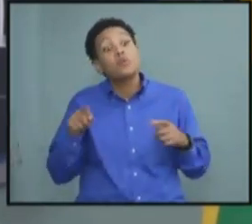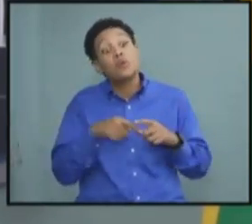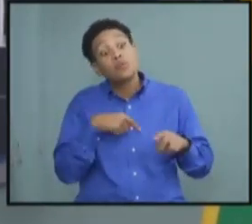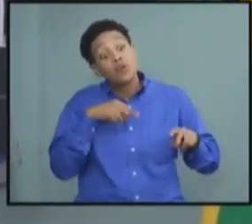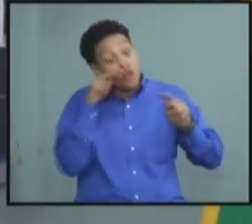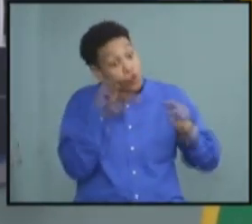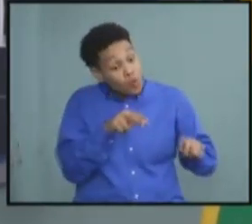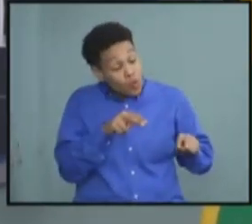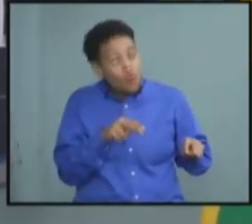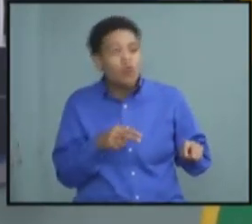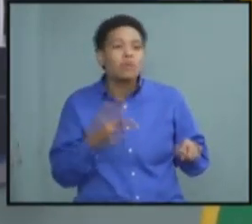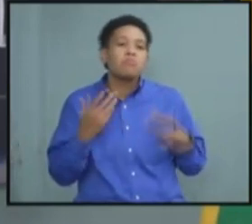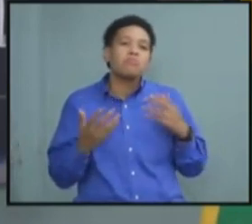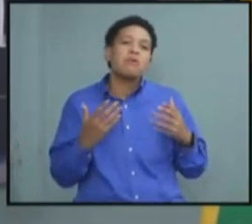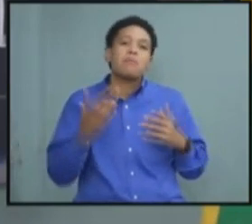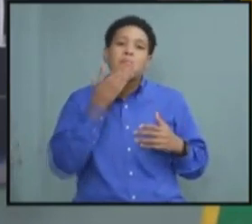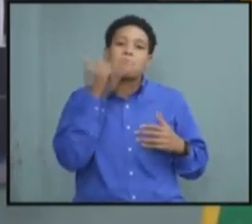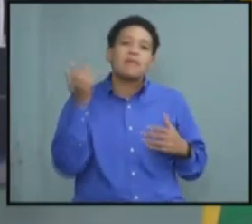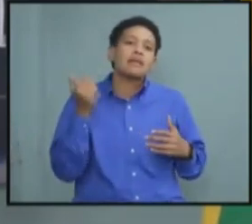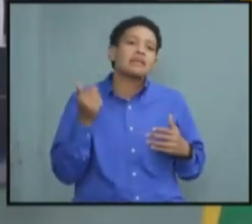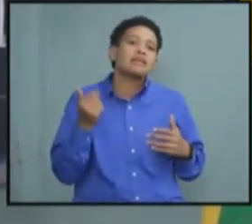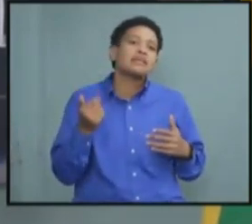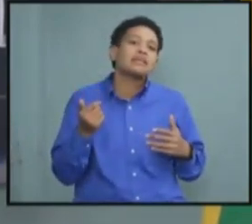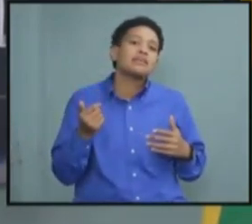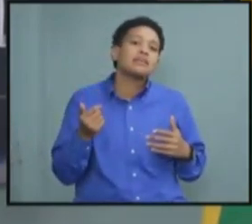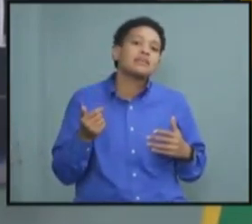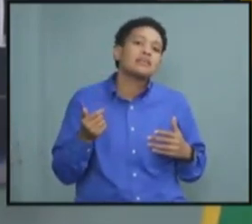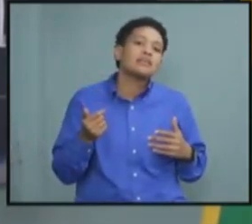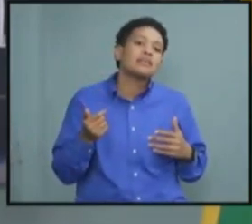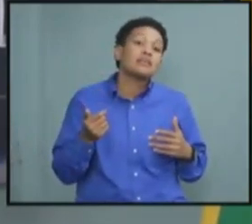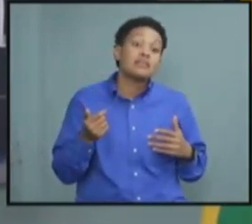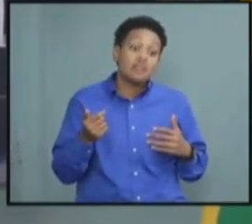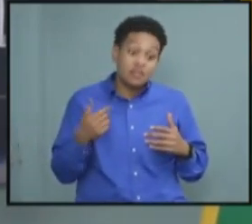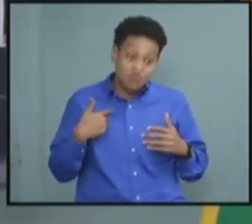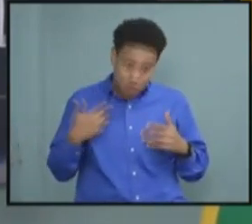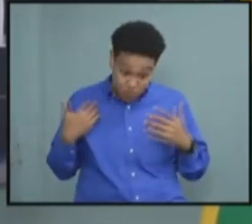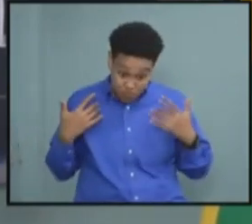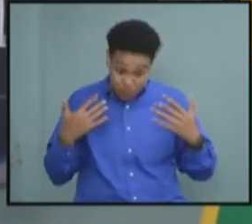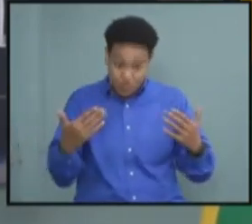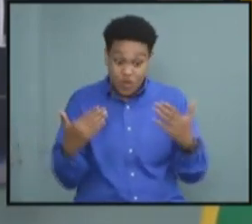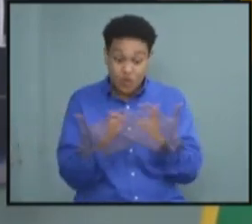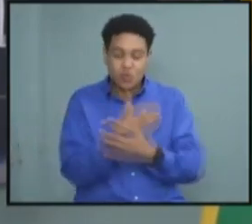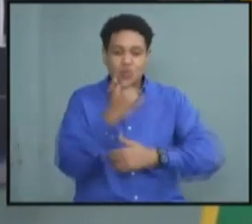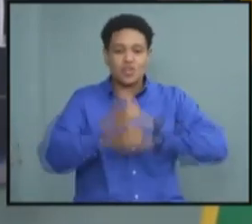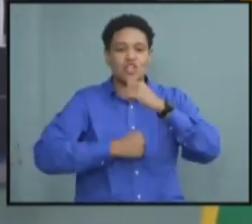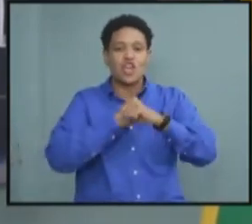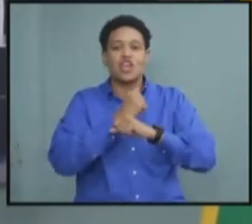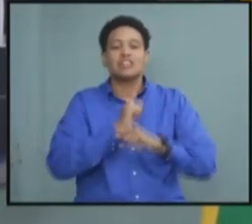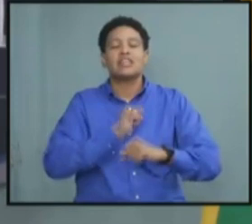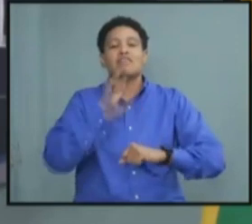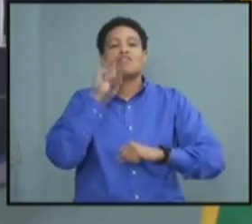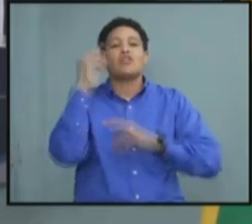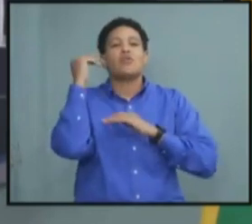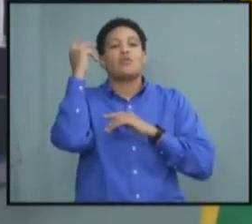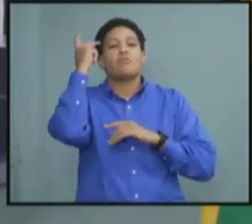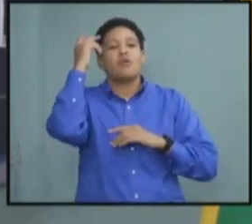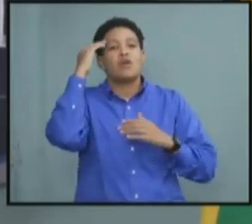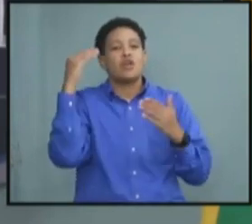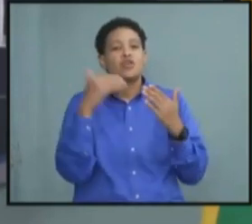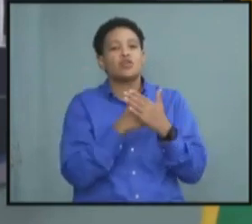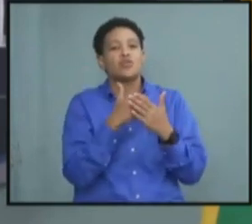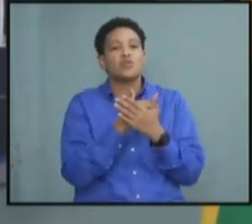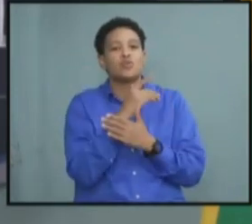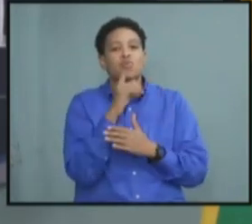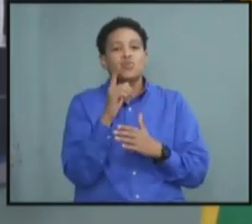it, it might be the best thing to get it behind us and move on to a new year, and I hope, Prime Minister, new